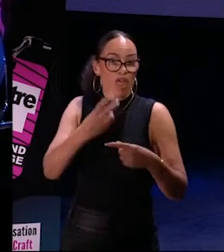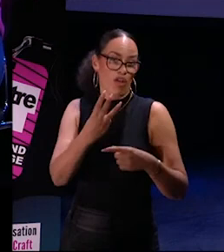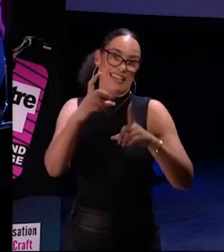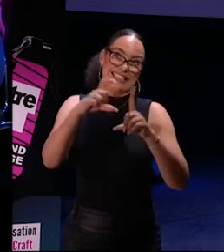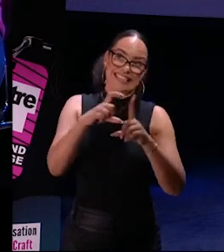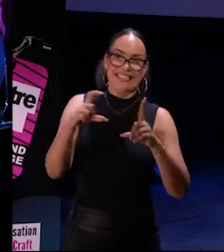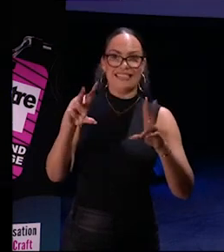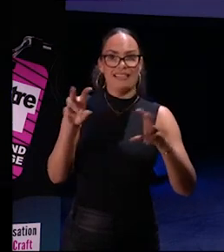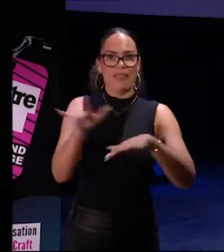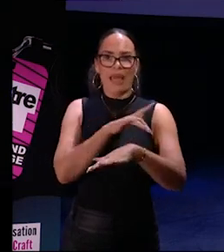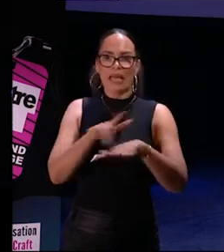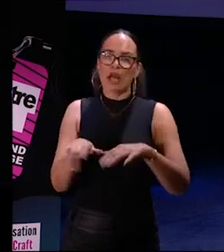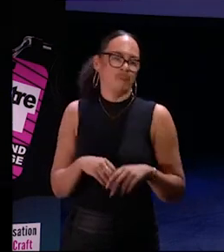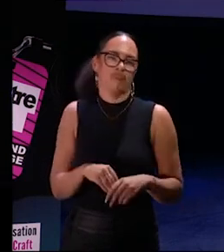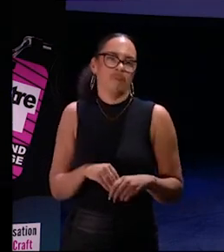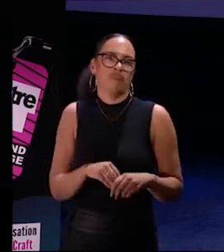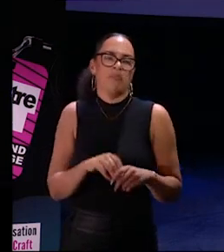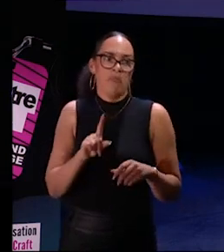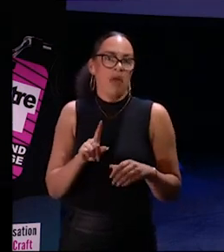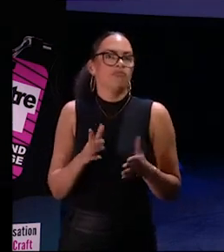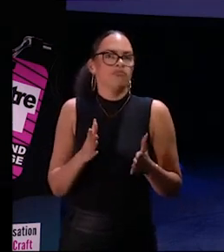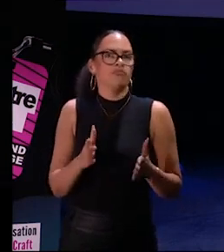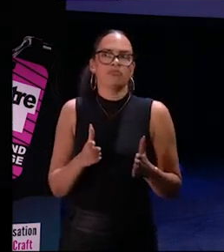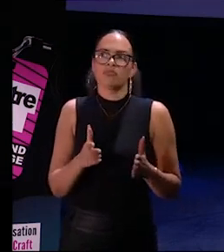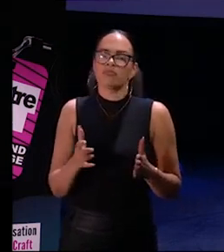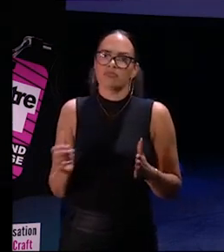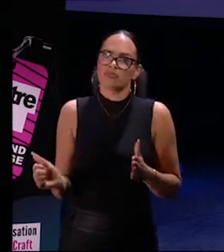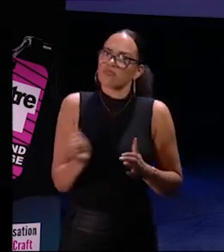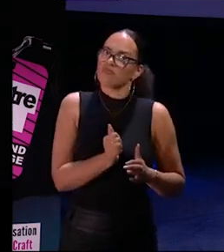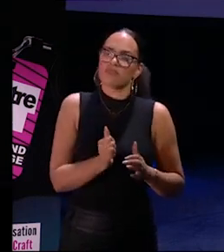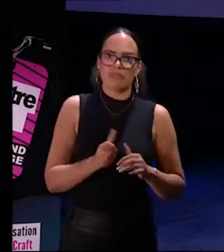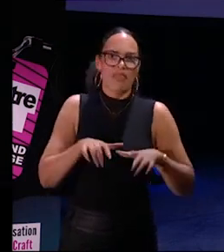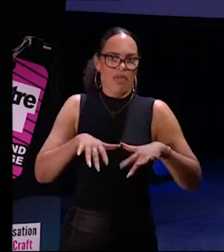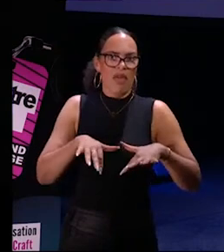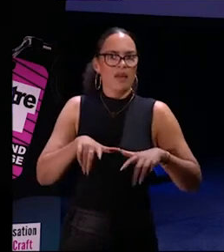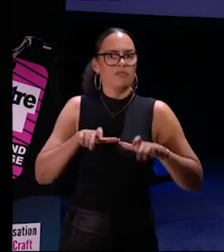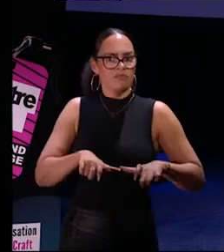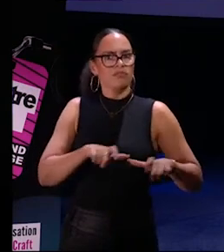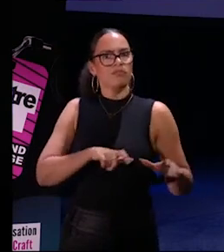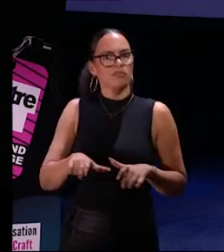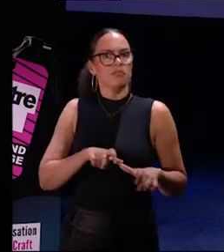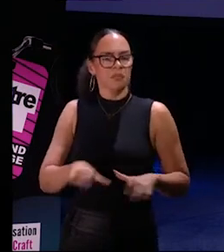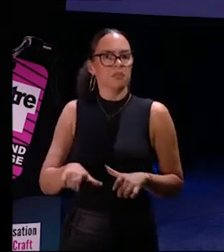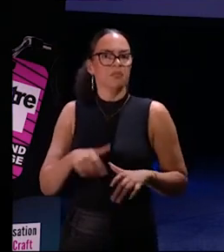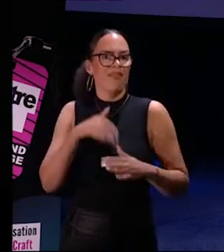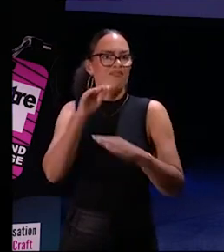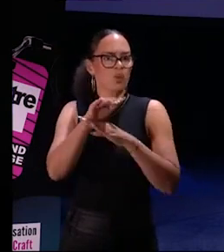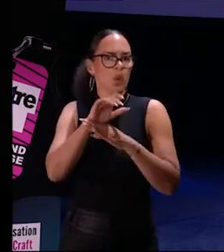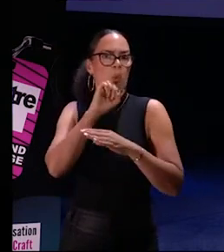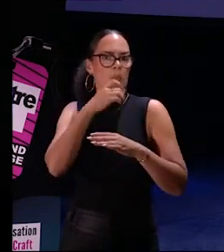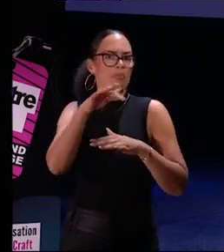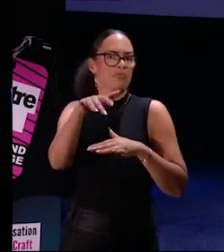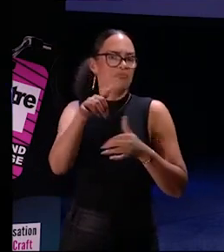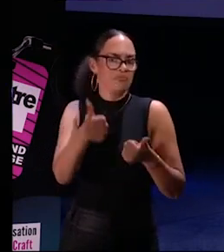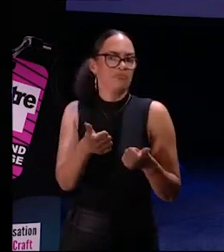or 4D theatre, but it will definitely have a place in the future, and it will work alongside,